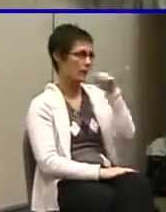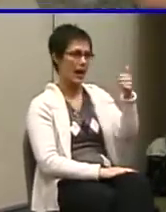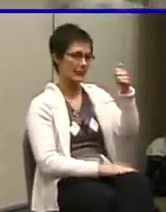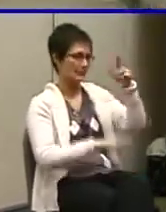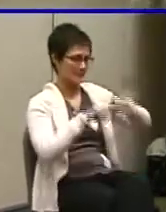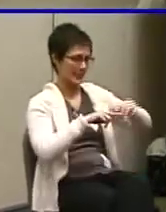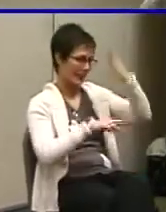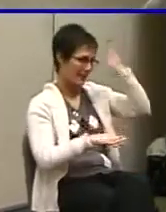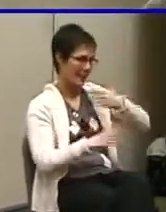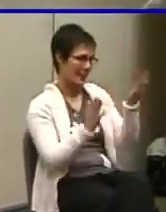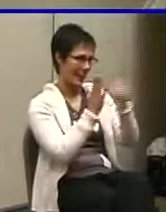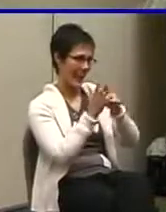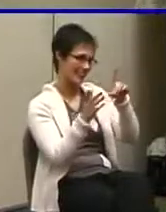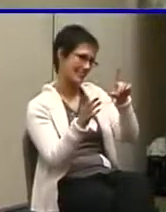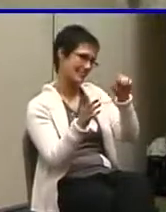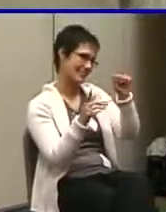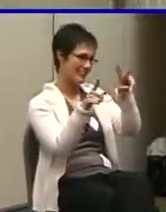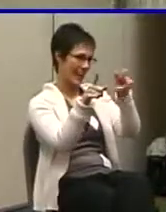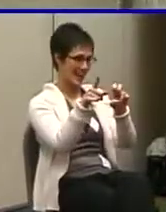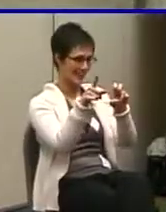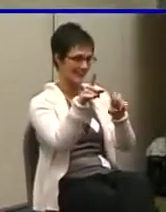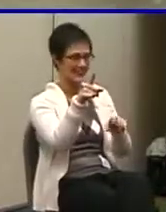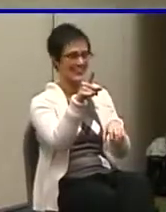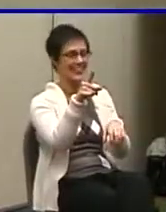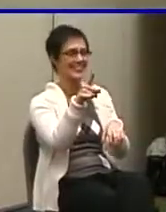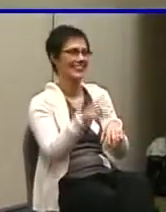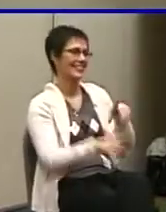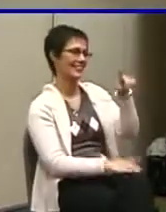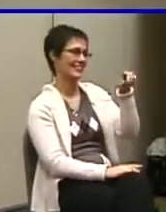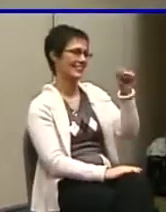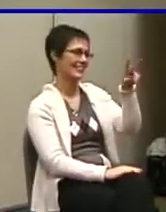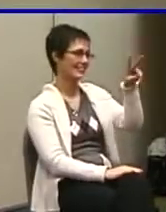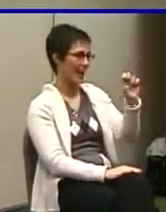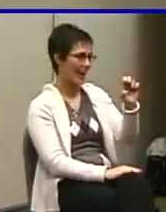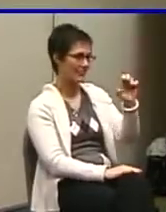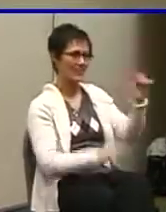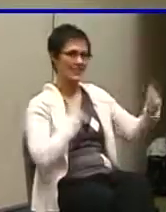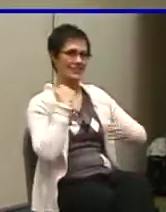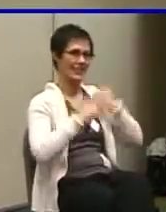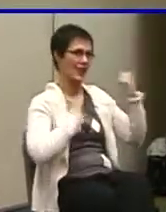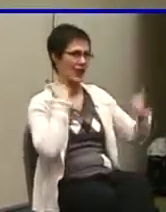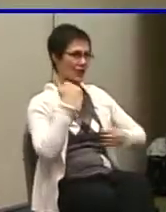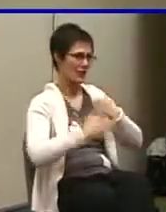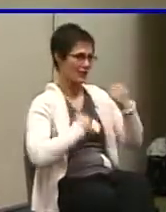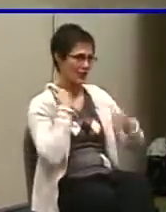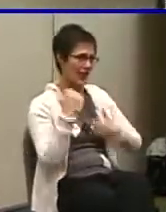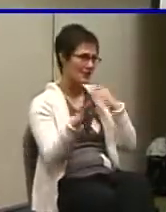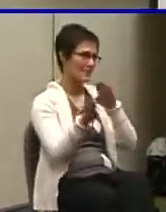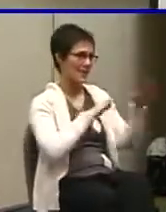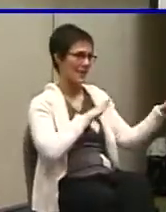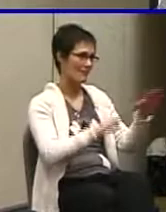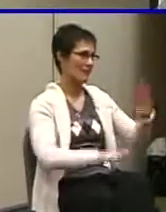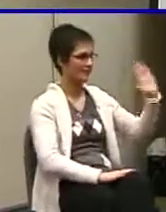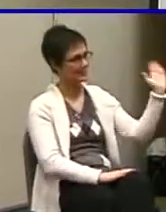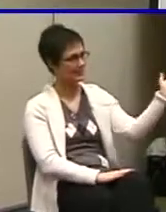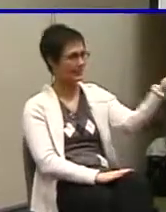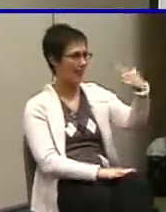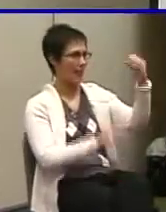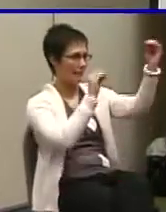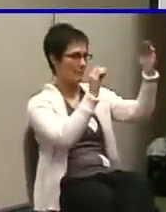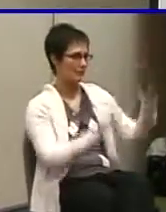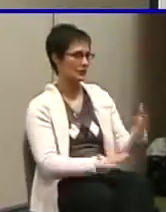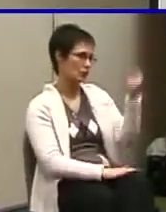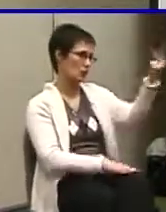Dave. Dave engages in aggressive behavior. He's already smacked a teacher 3 times. Okay. Now it happens about